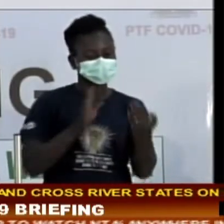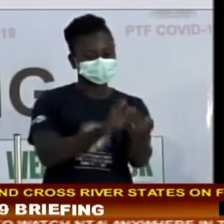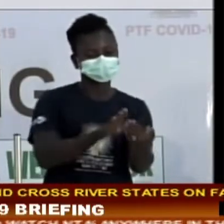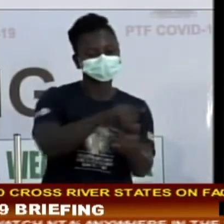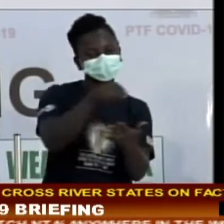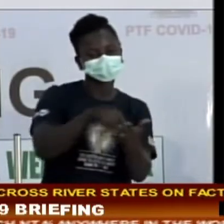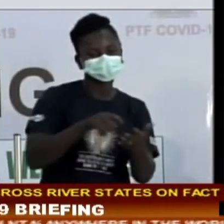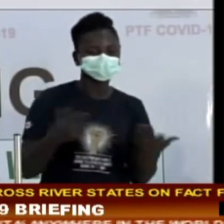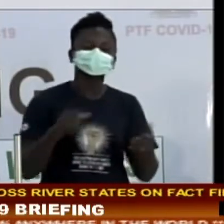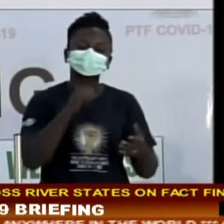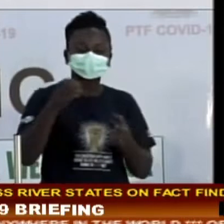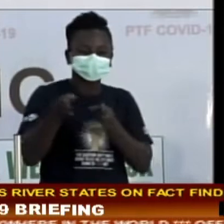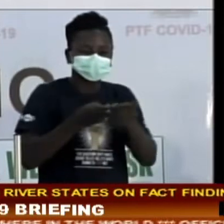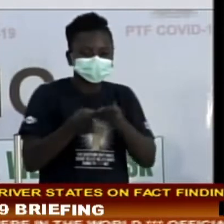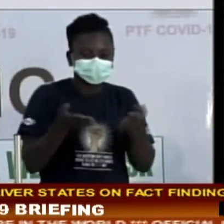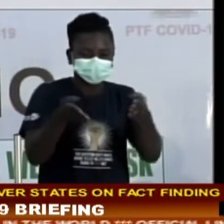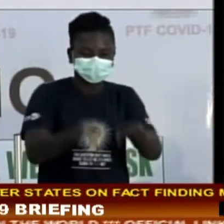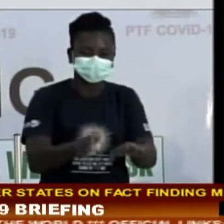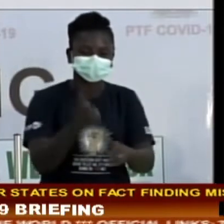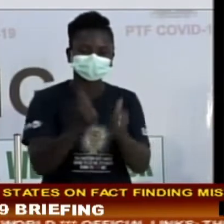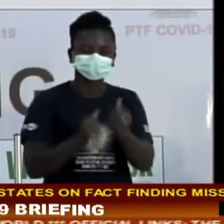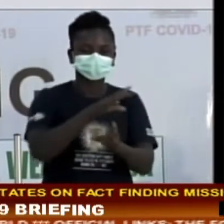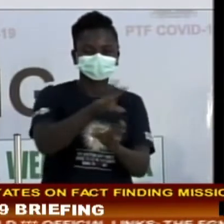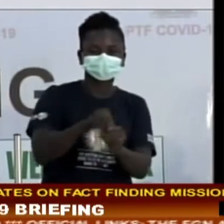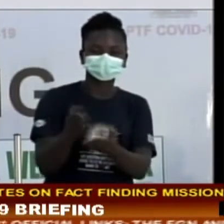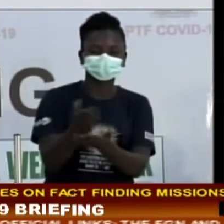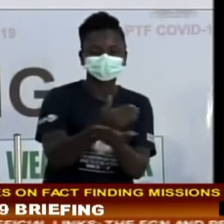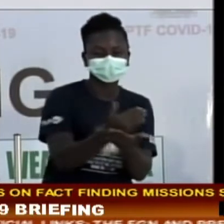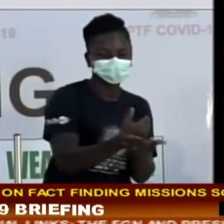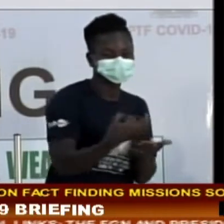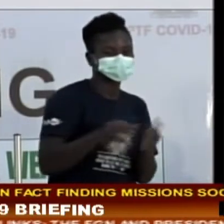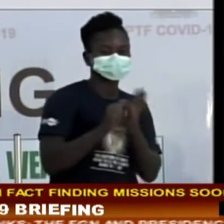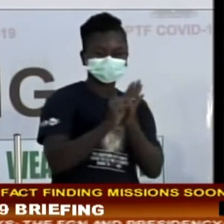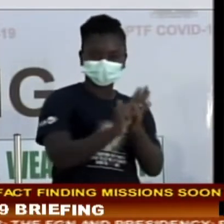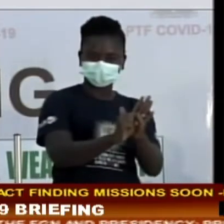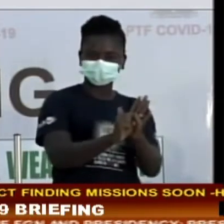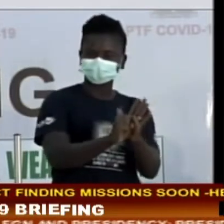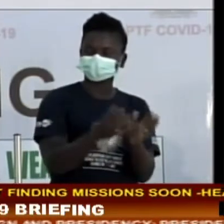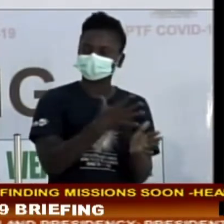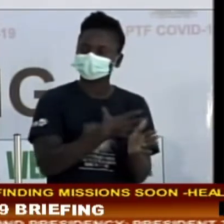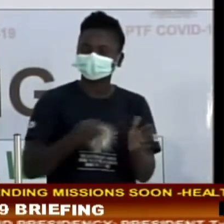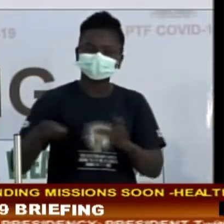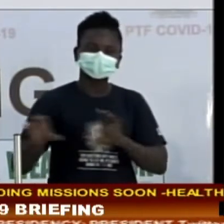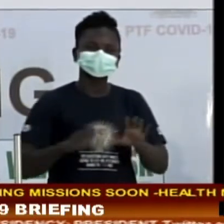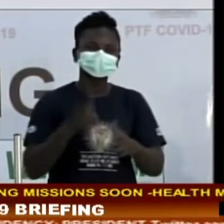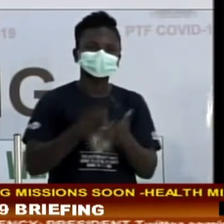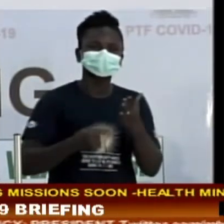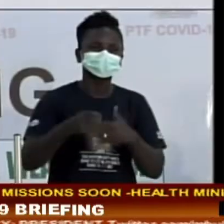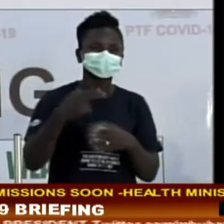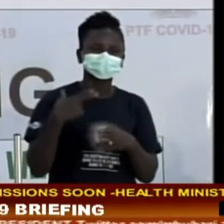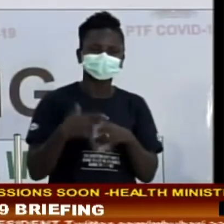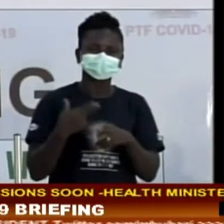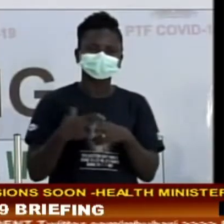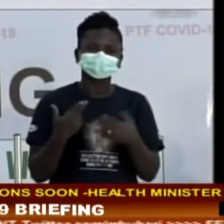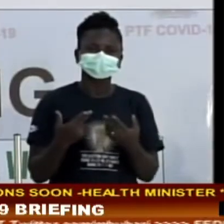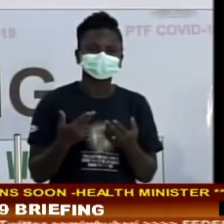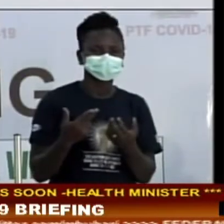unexplained Debs uh which includes collection of samples and uh doing what they call a verbal op